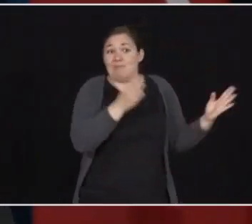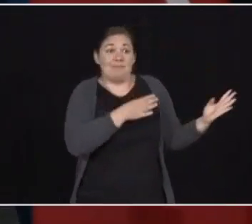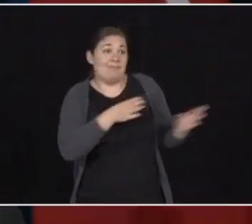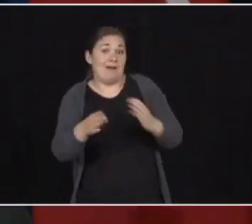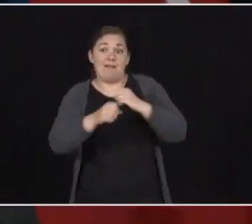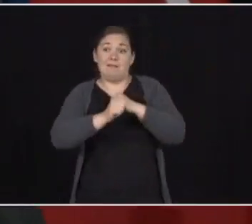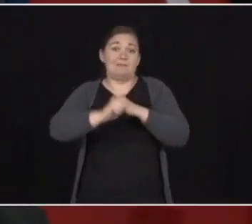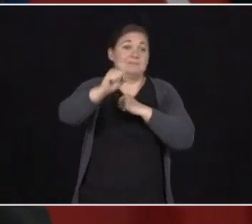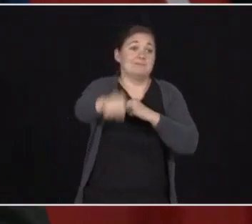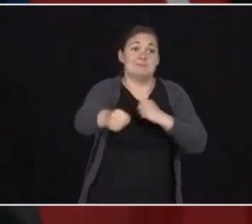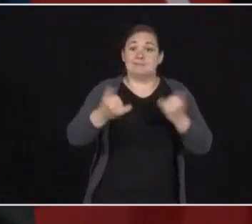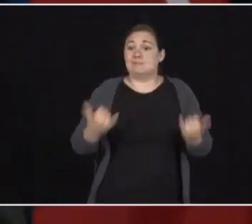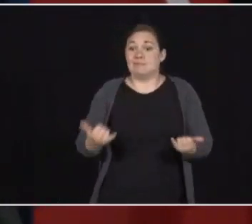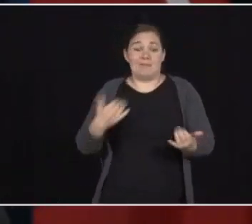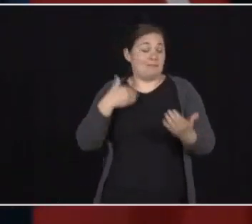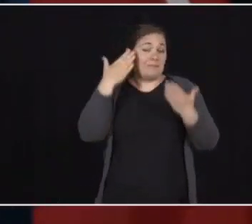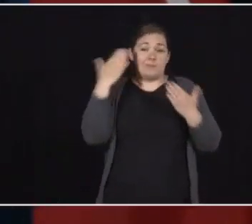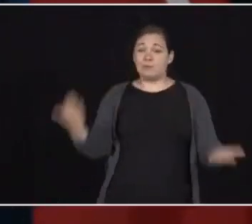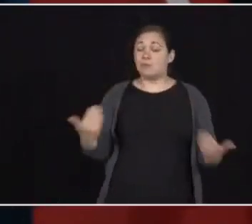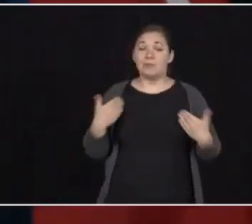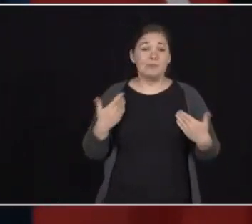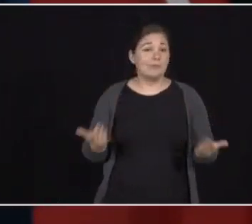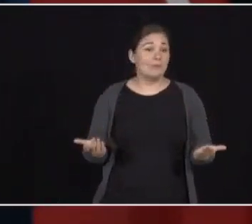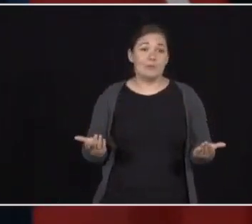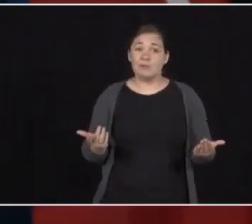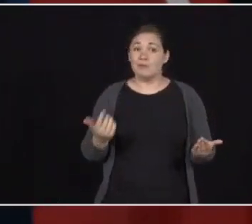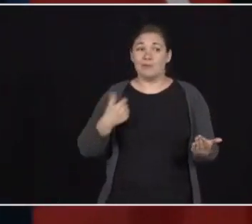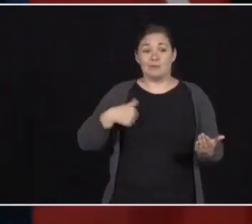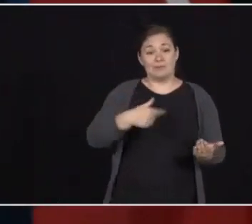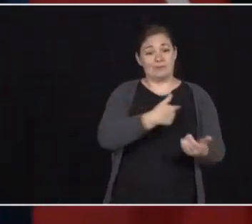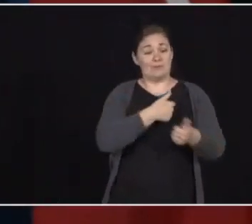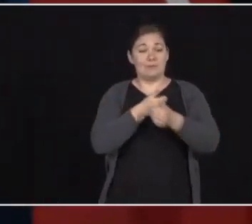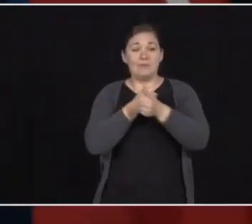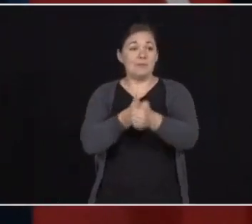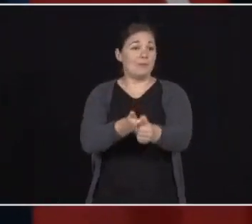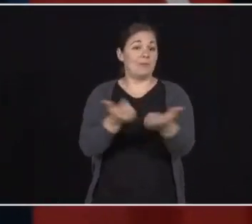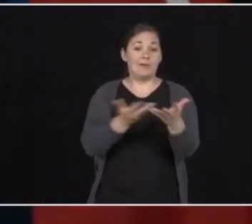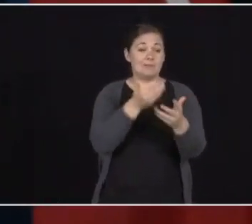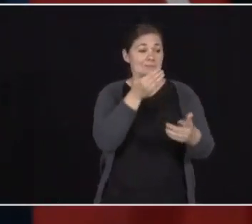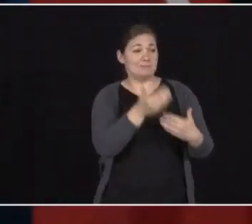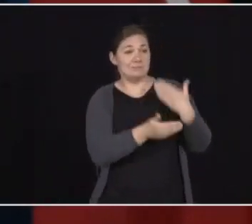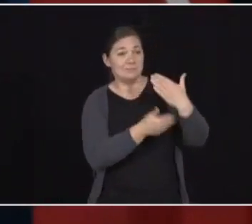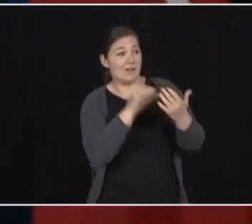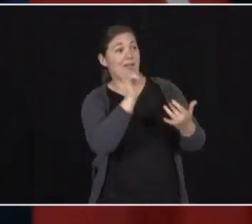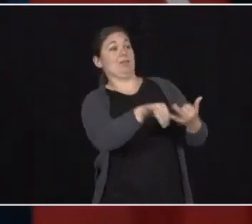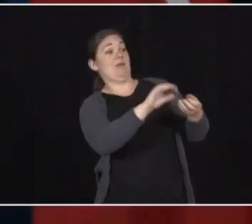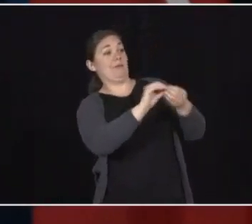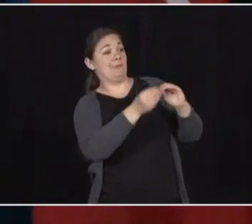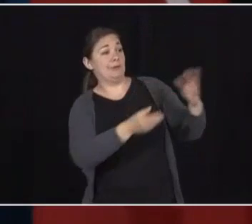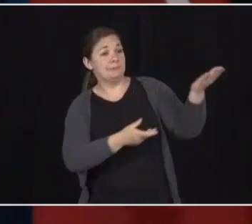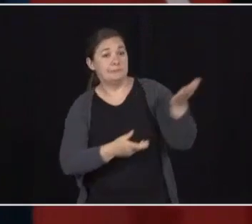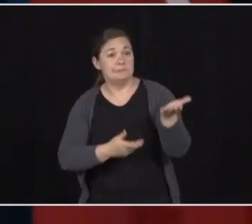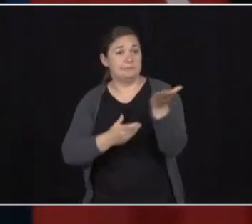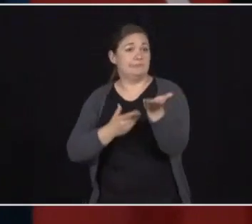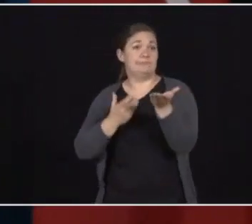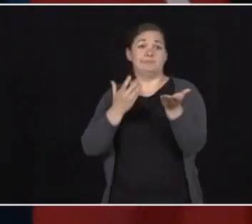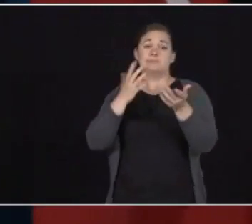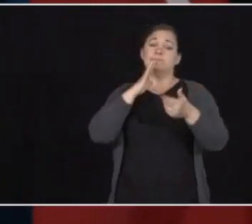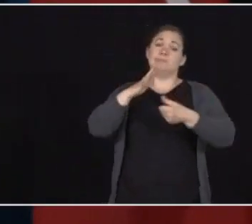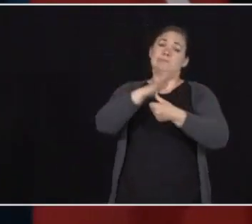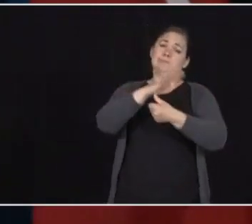extend it or not? We're just going to do what we feel is right to protect the people in this